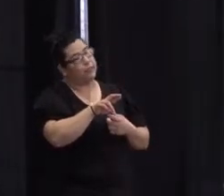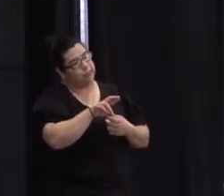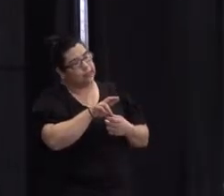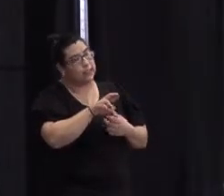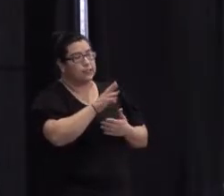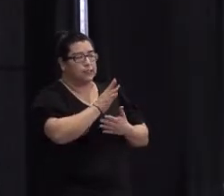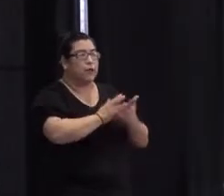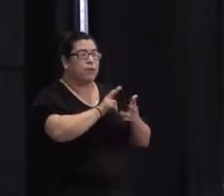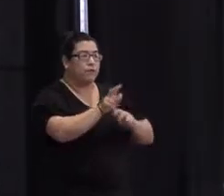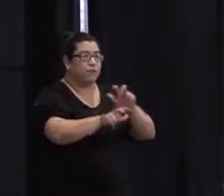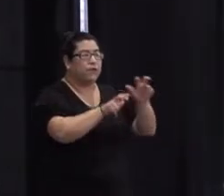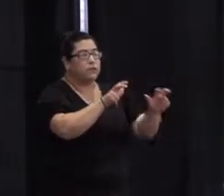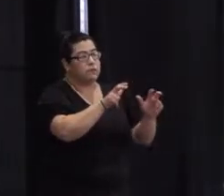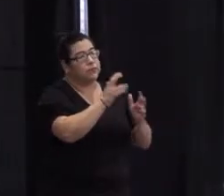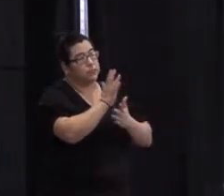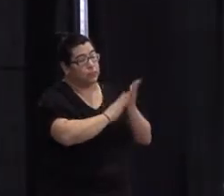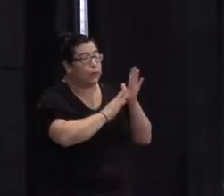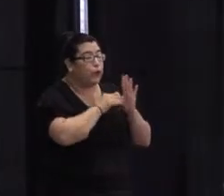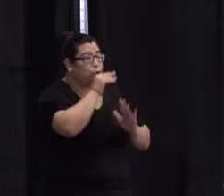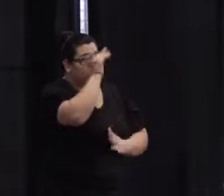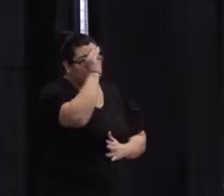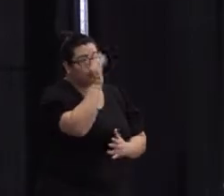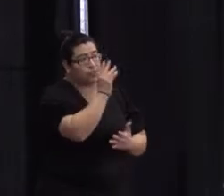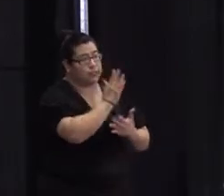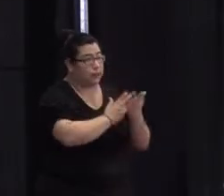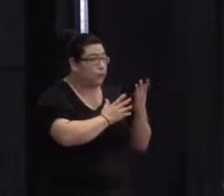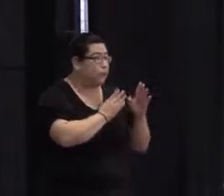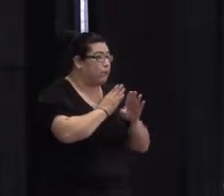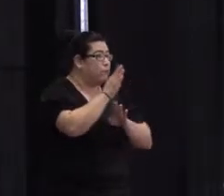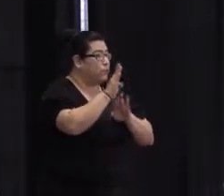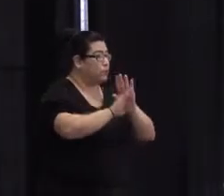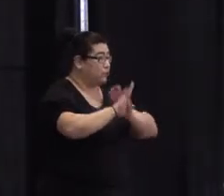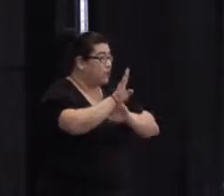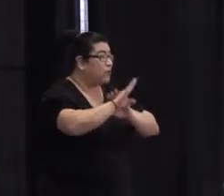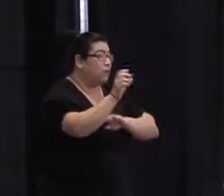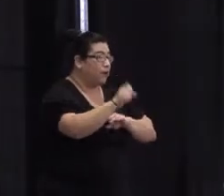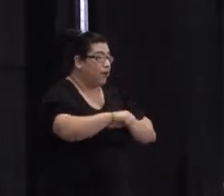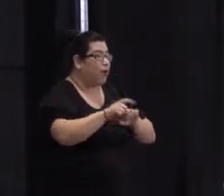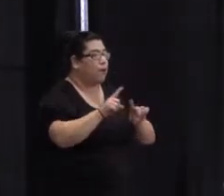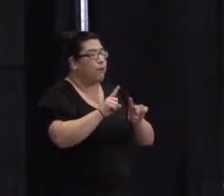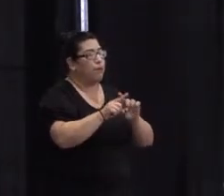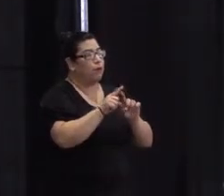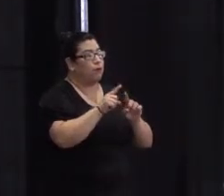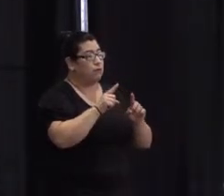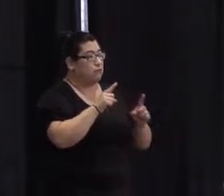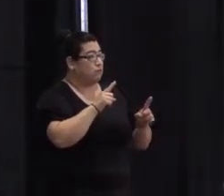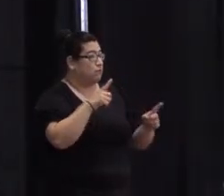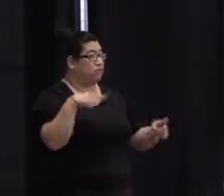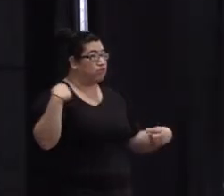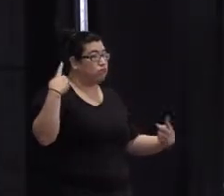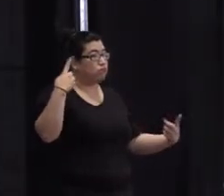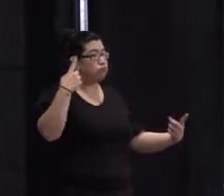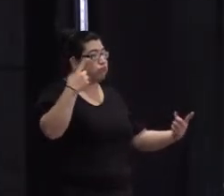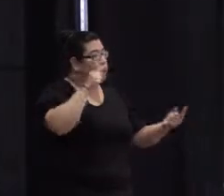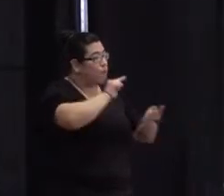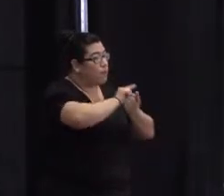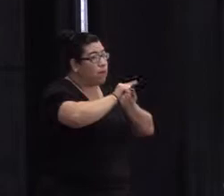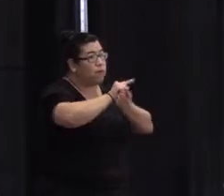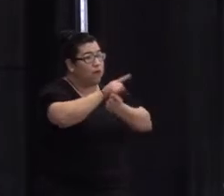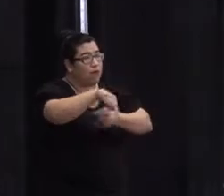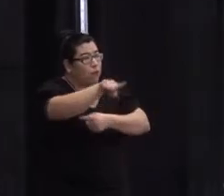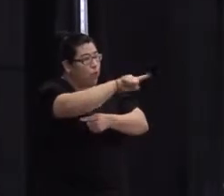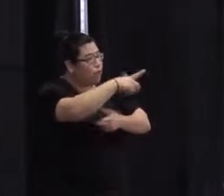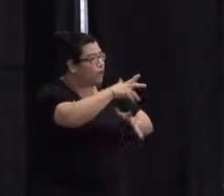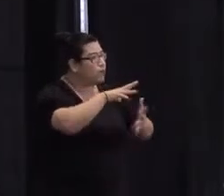investment, and there's some learning, there's some professional development. Boy, everyone I know who does this is having fun with